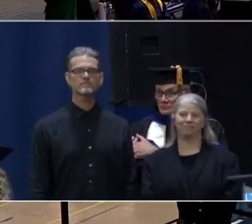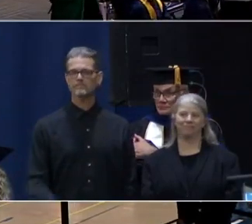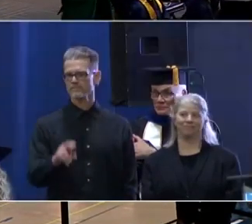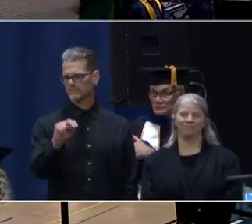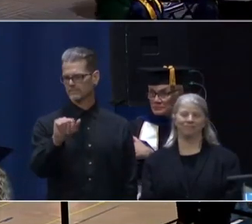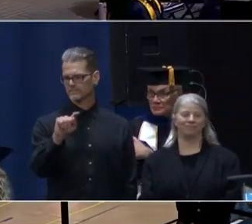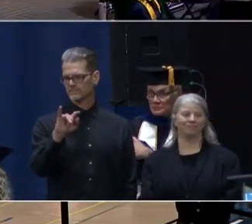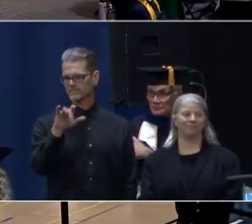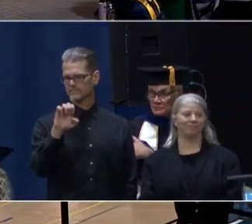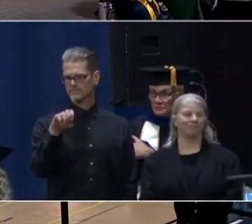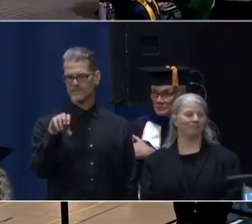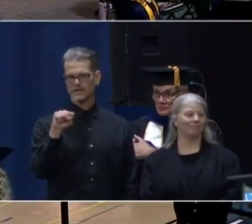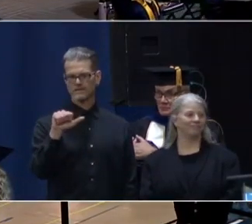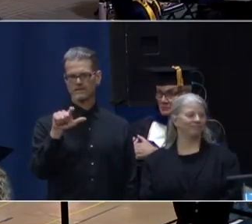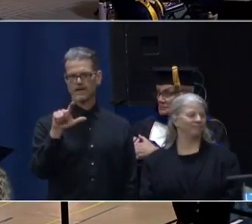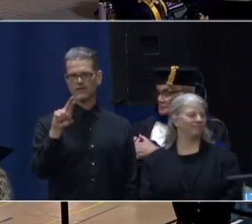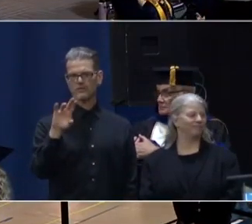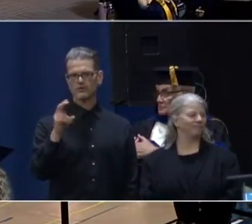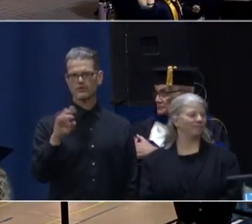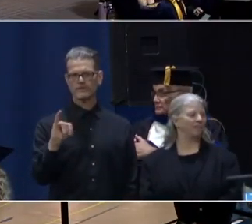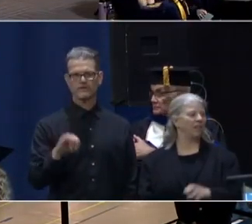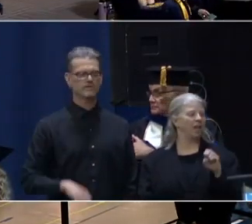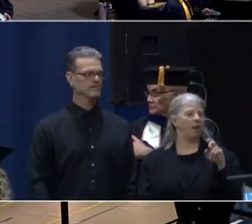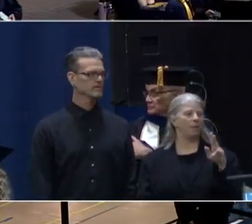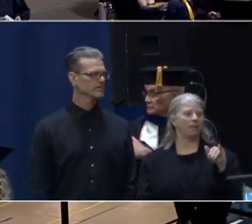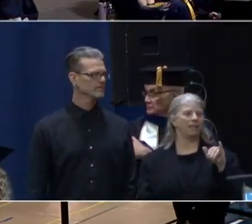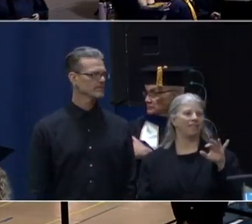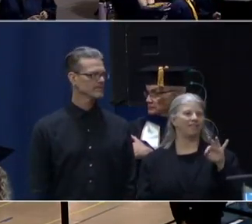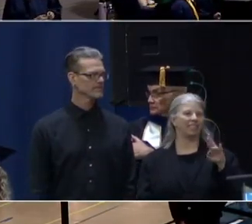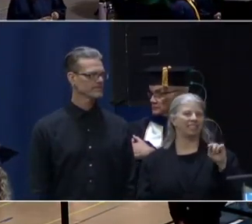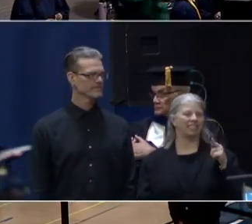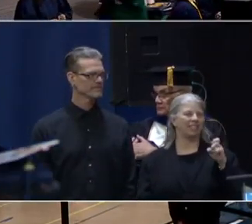Natalie Salucci. Emily Pitzinger.